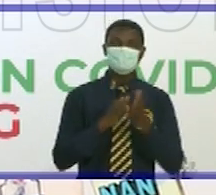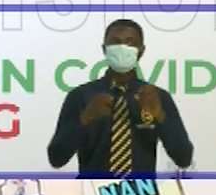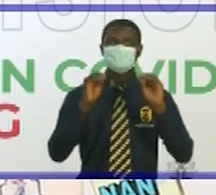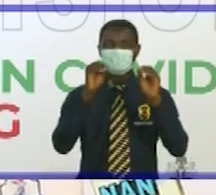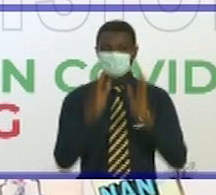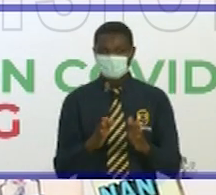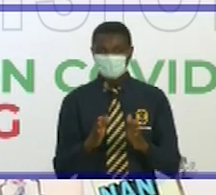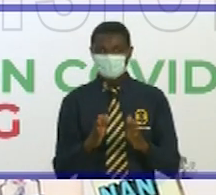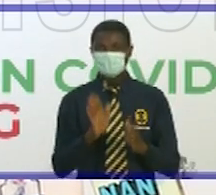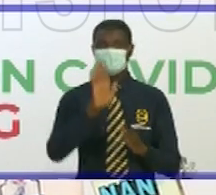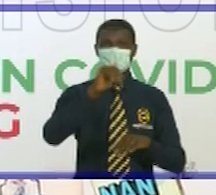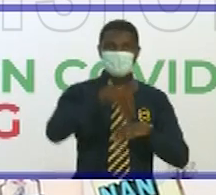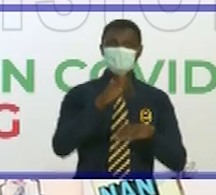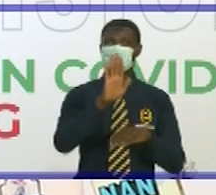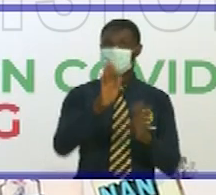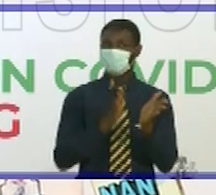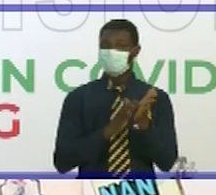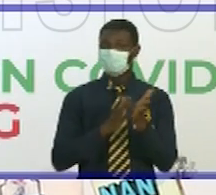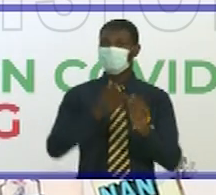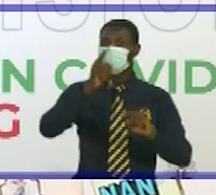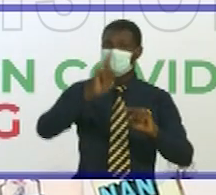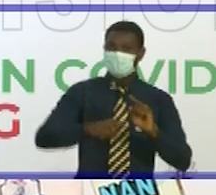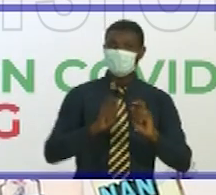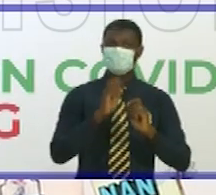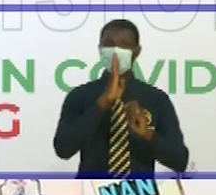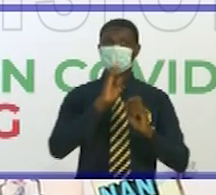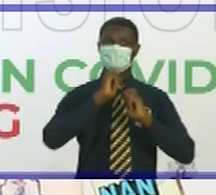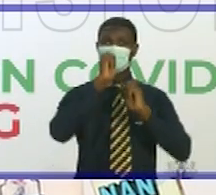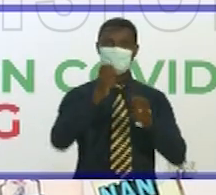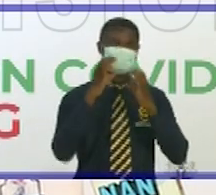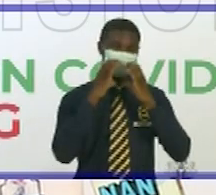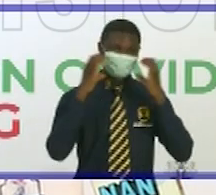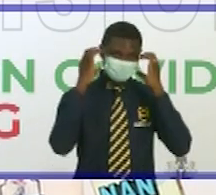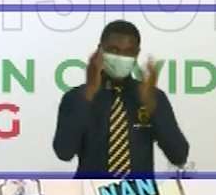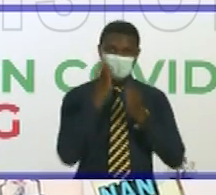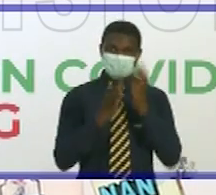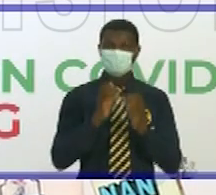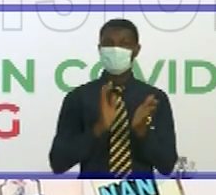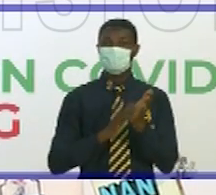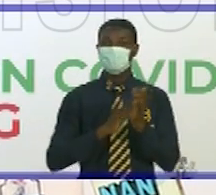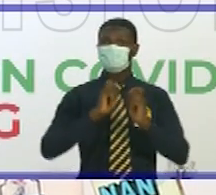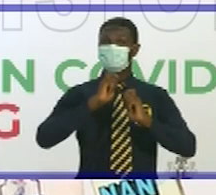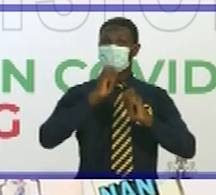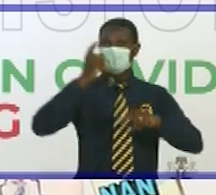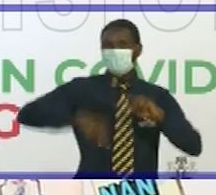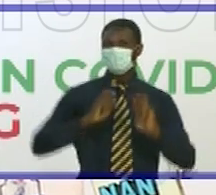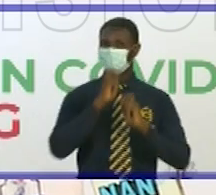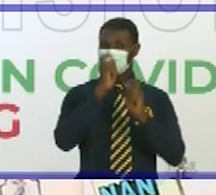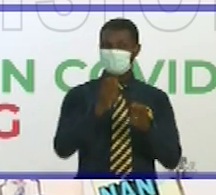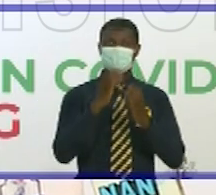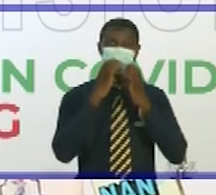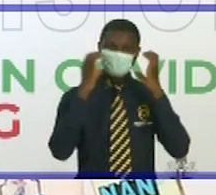own location cannot be provided with masks. If the school is unable to do that, we need to know